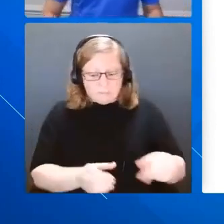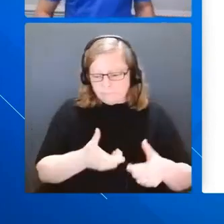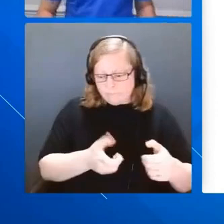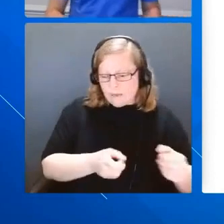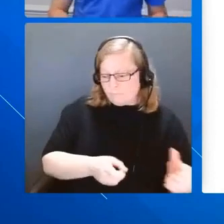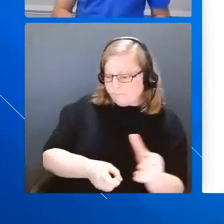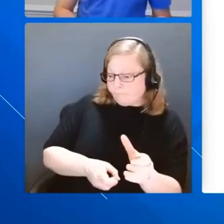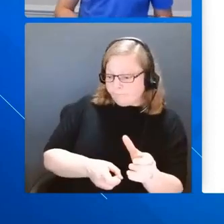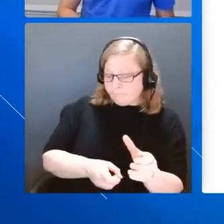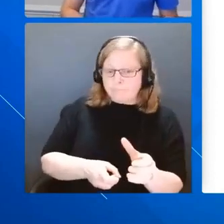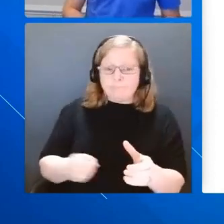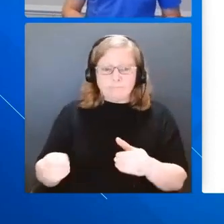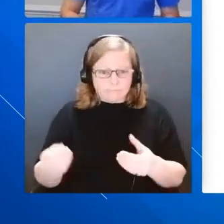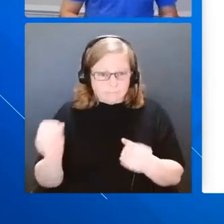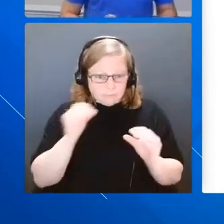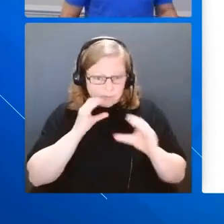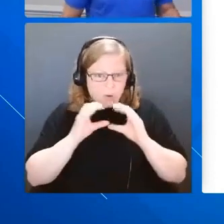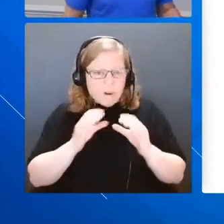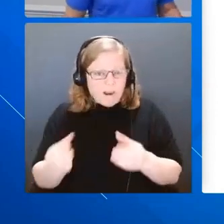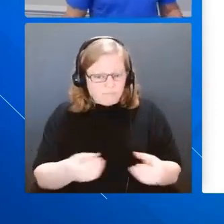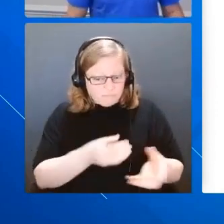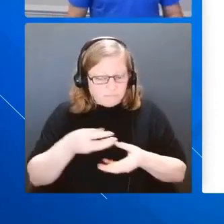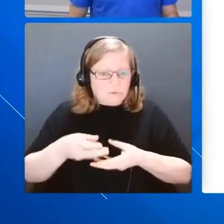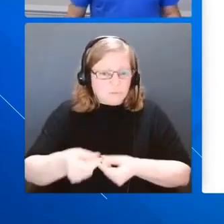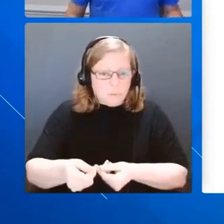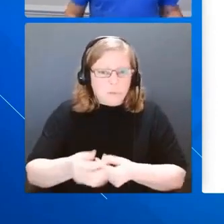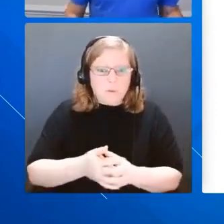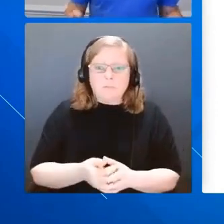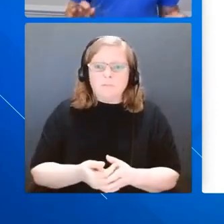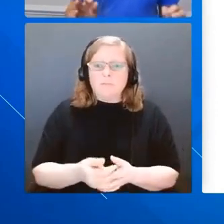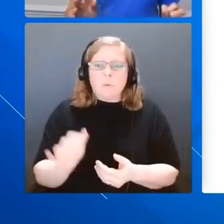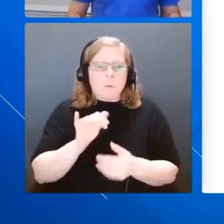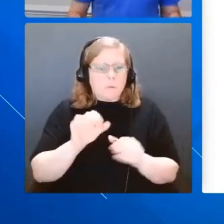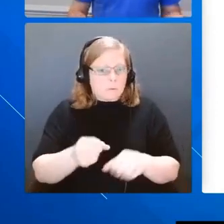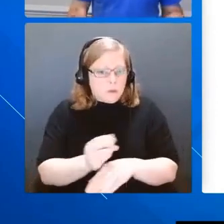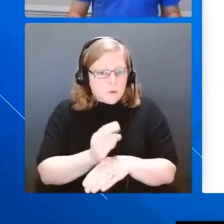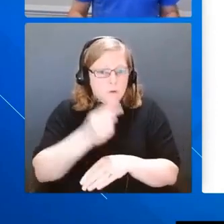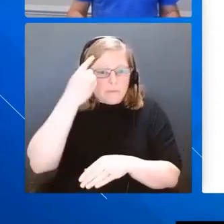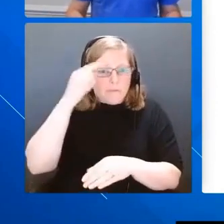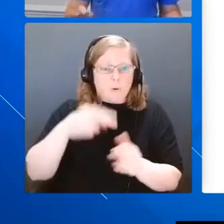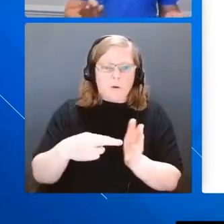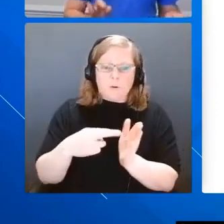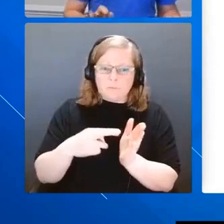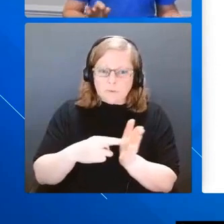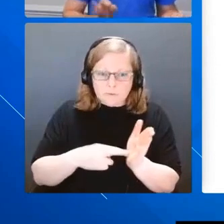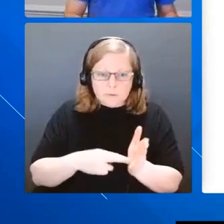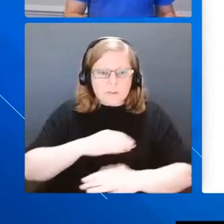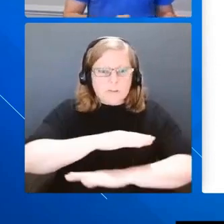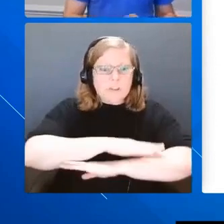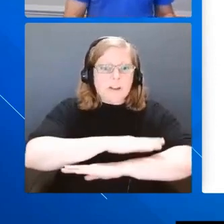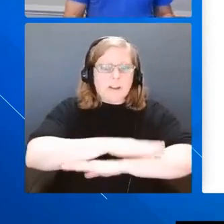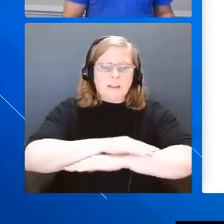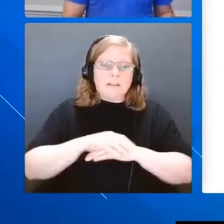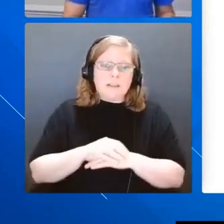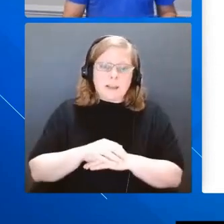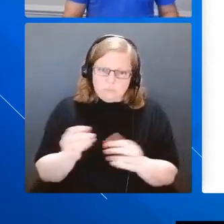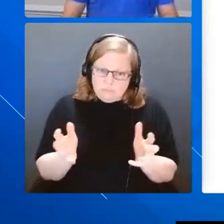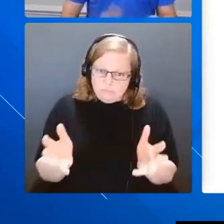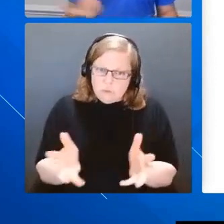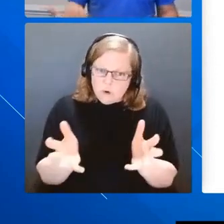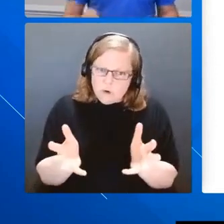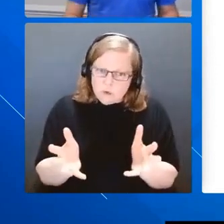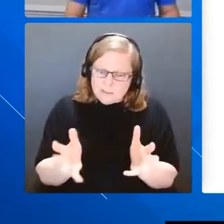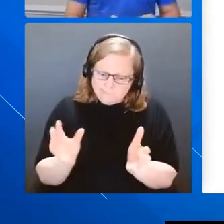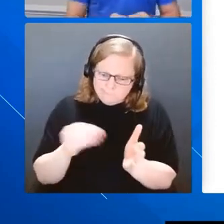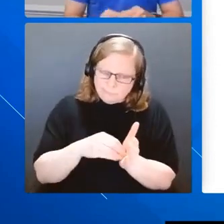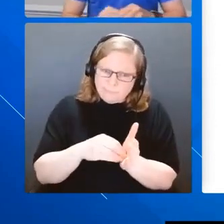also works for language translation for events like a registration desk. I would strongly encourage you have this pre-installed on your phones